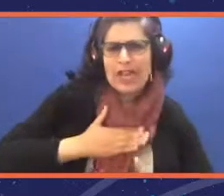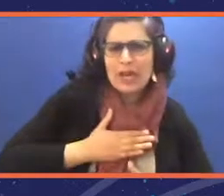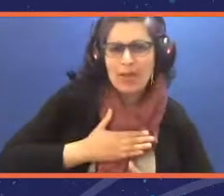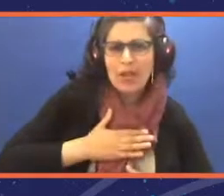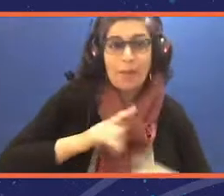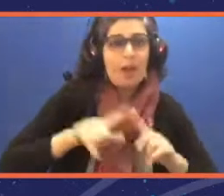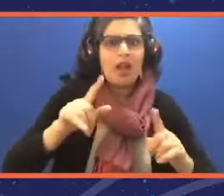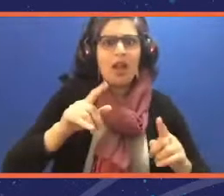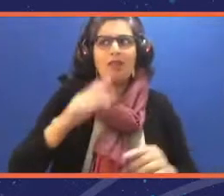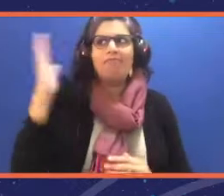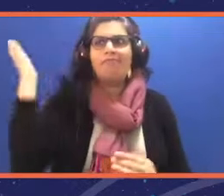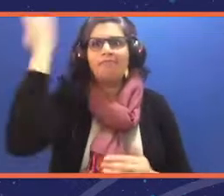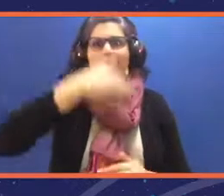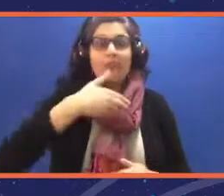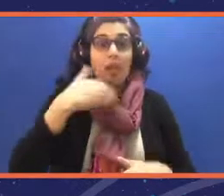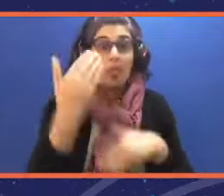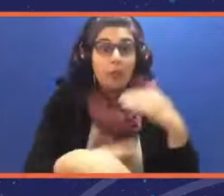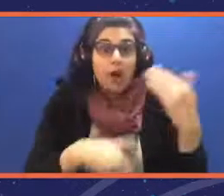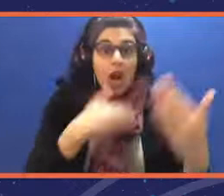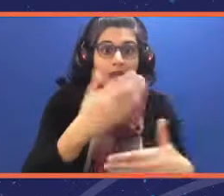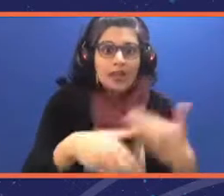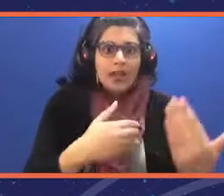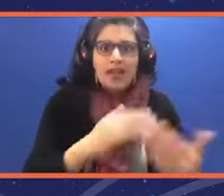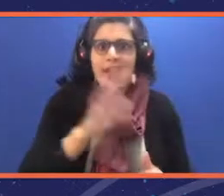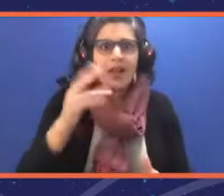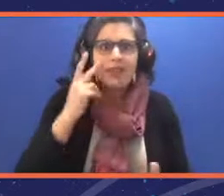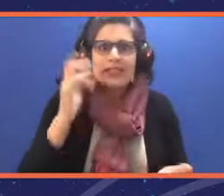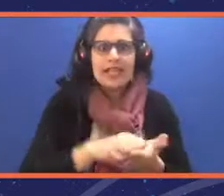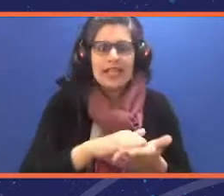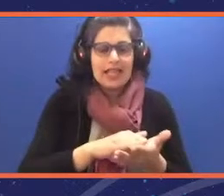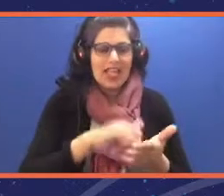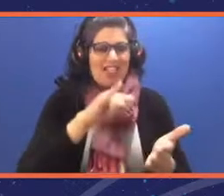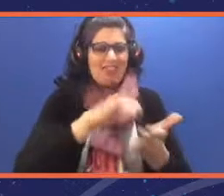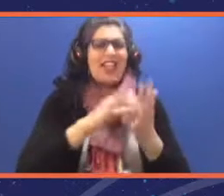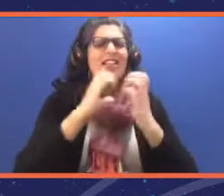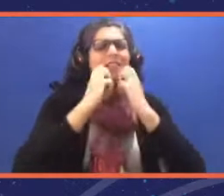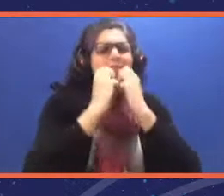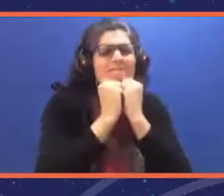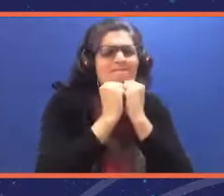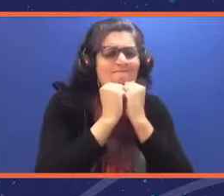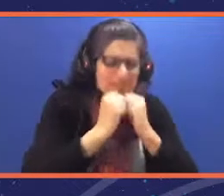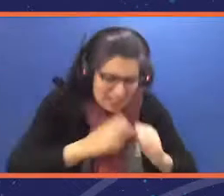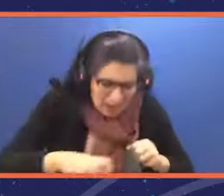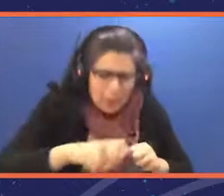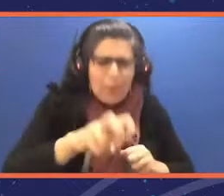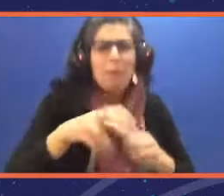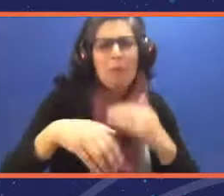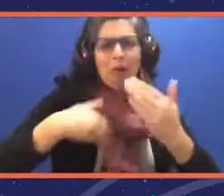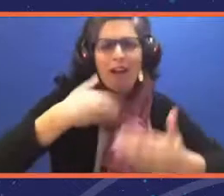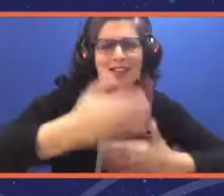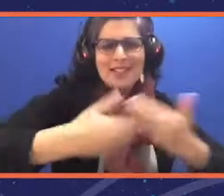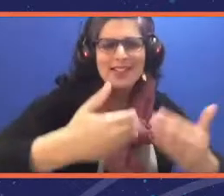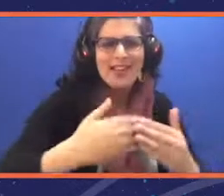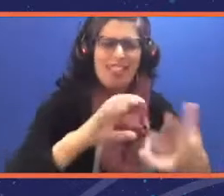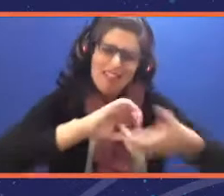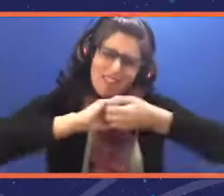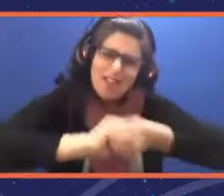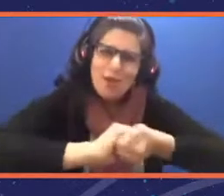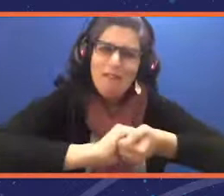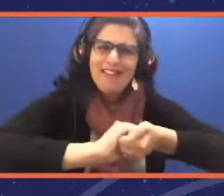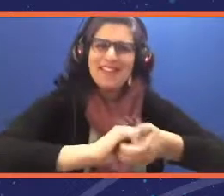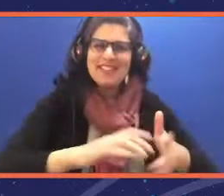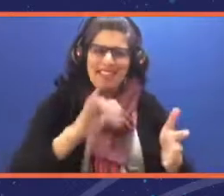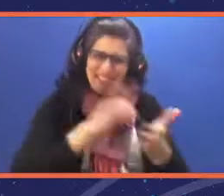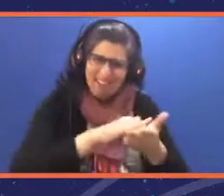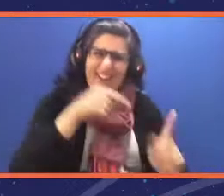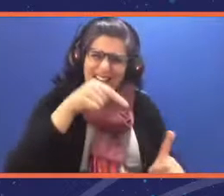much about the process as well for us as artists. That's actually where the sacredness comes out. That's where the collaboration comes out. For me, I